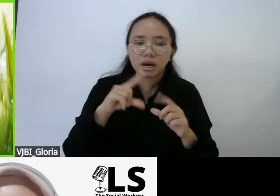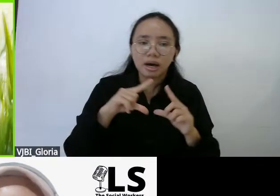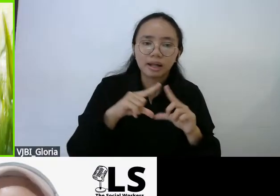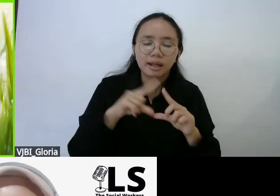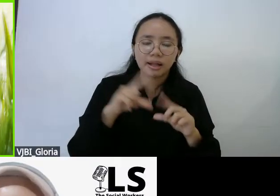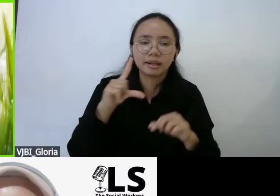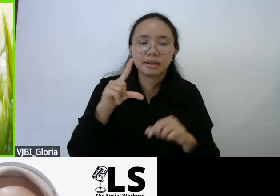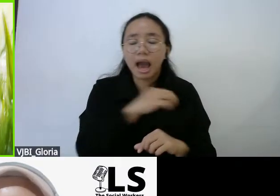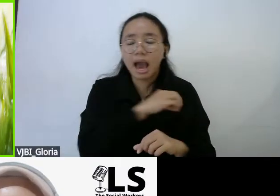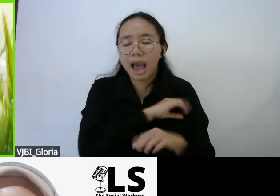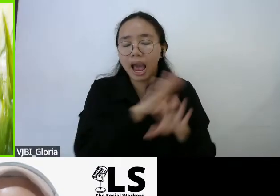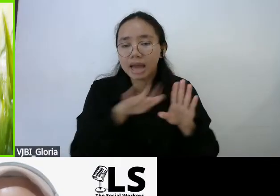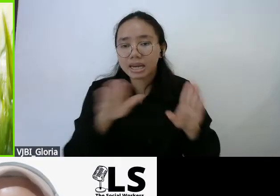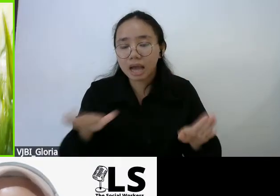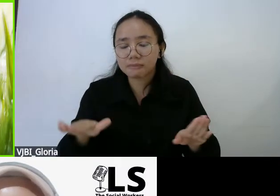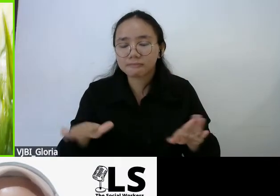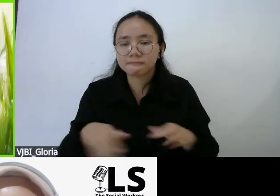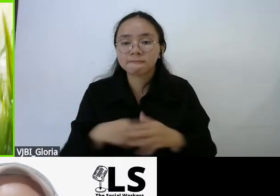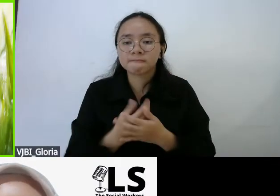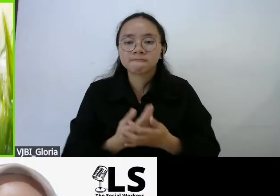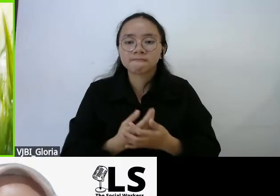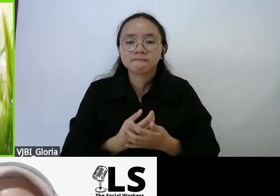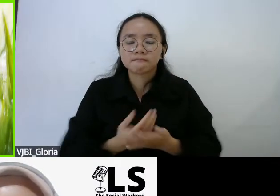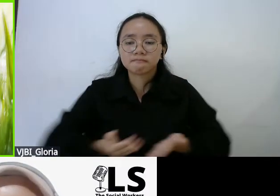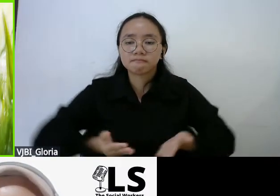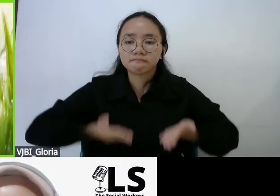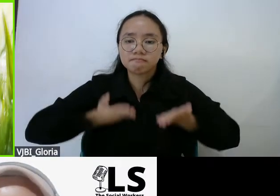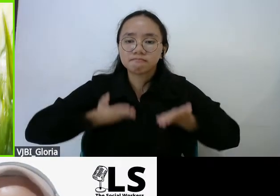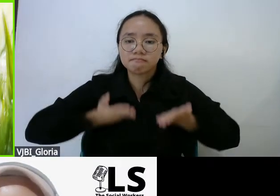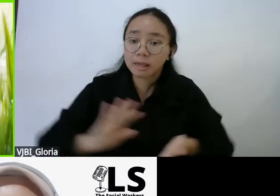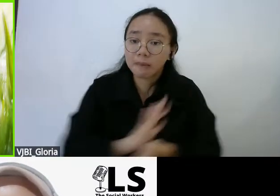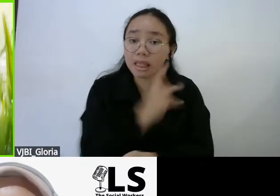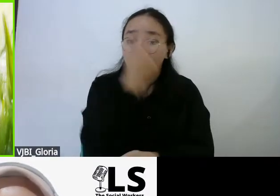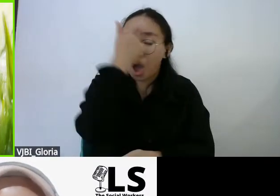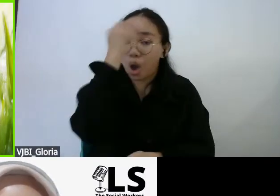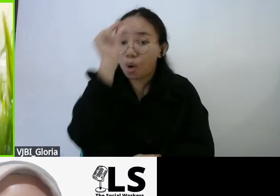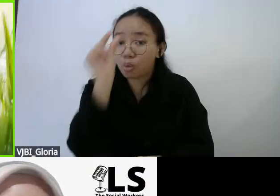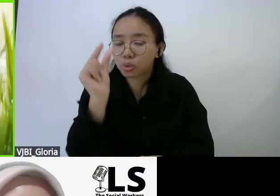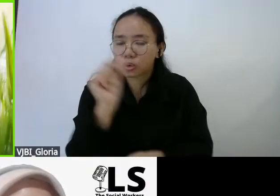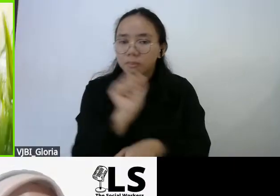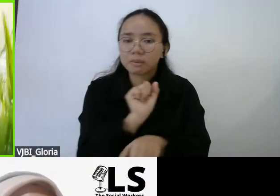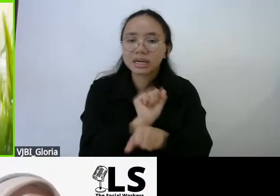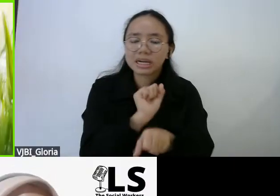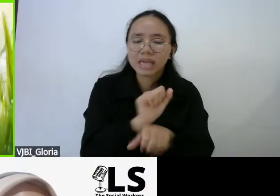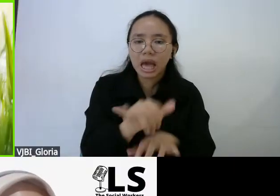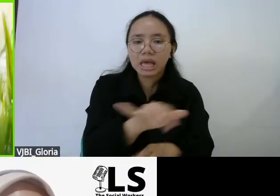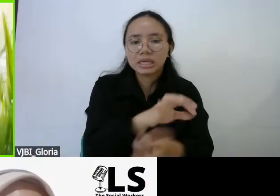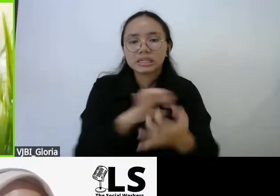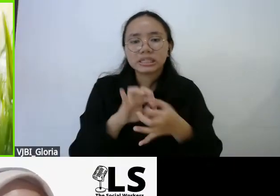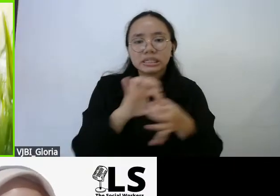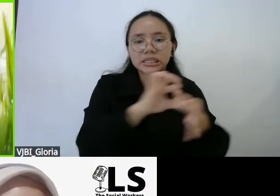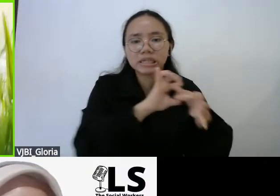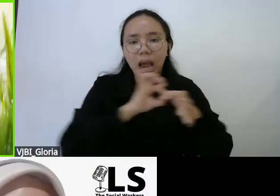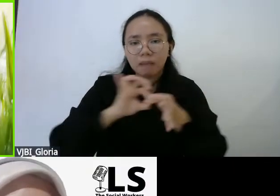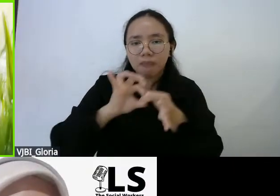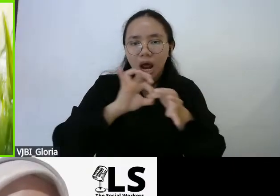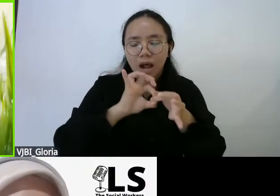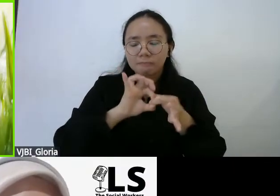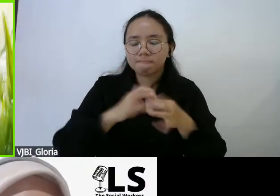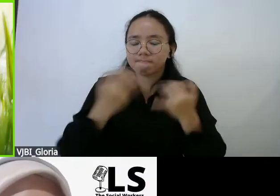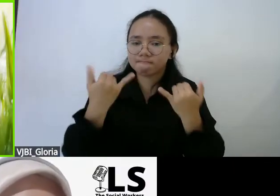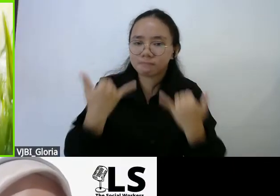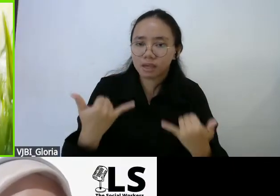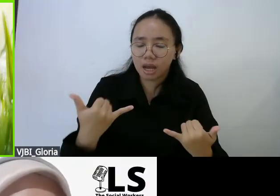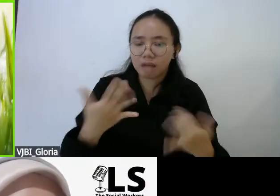certificate of distinction that students can take. And we're now working to get it